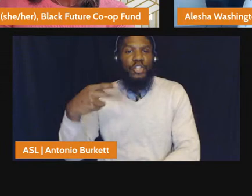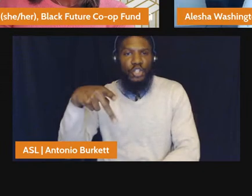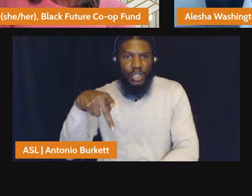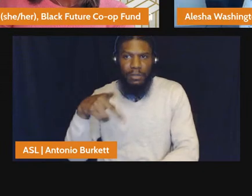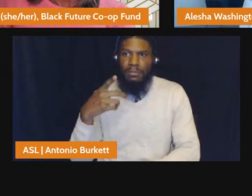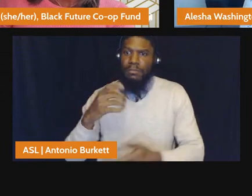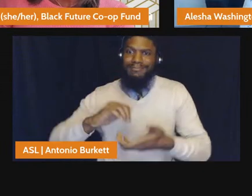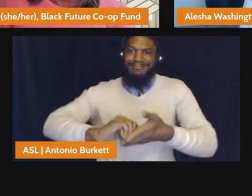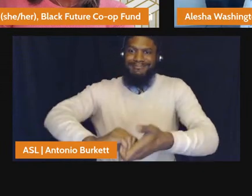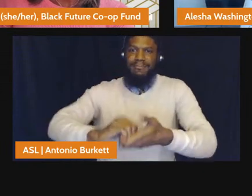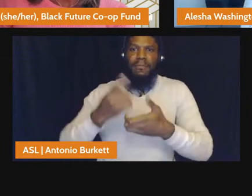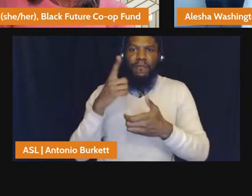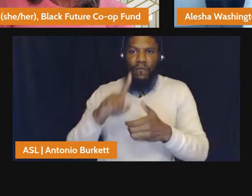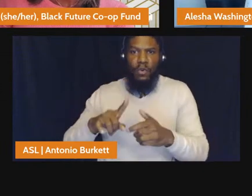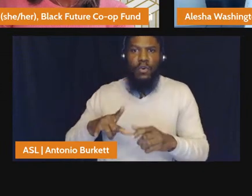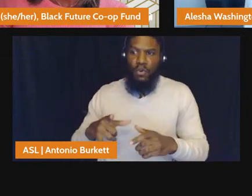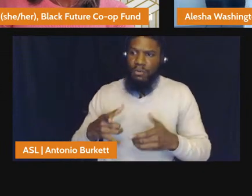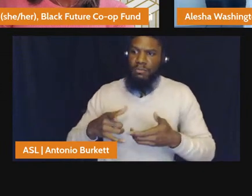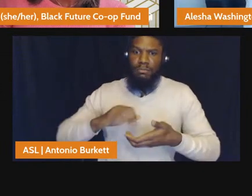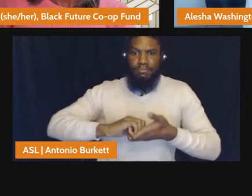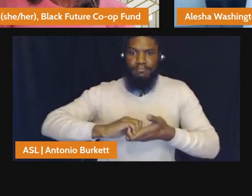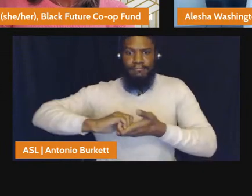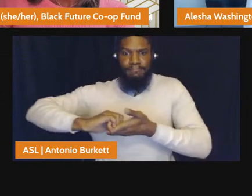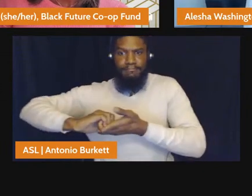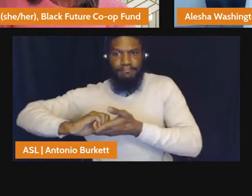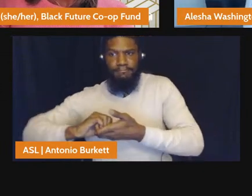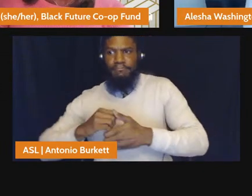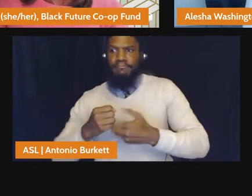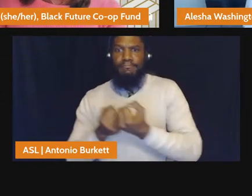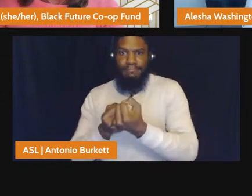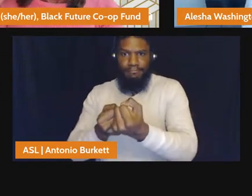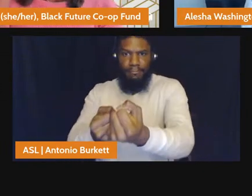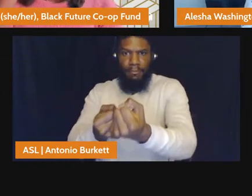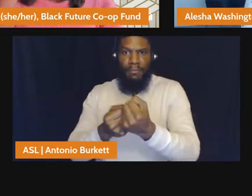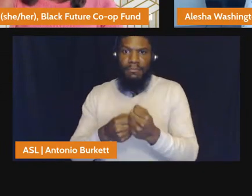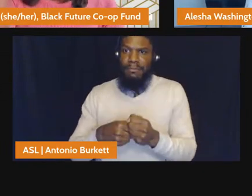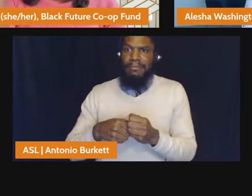talking about organizations that have traditionally been white led.